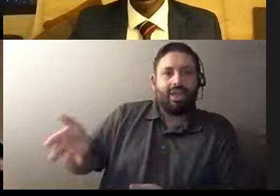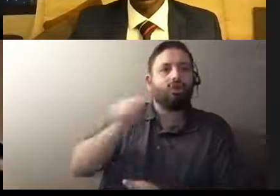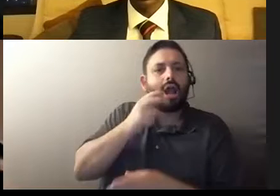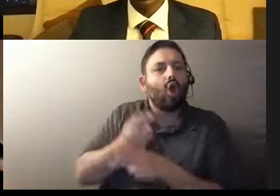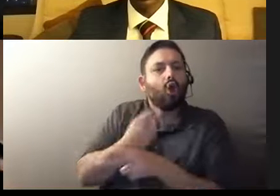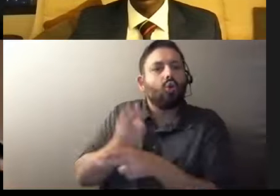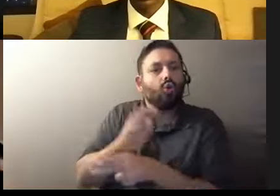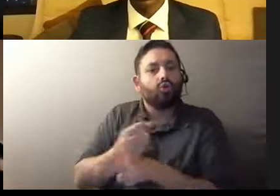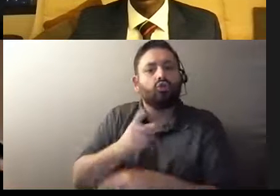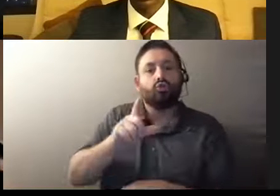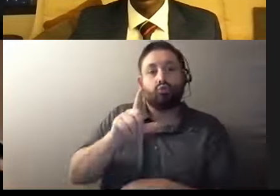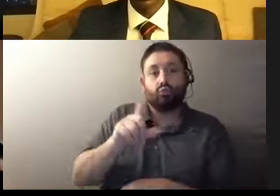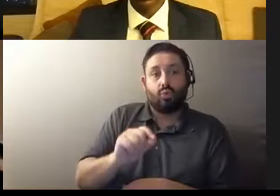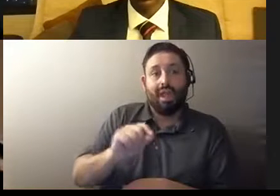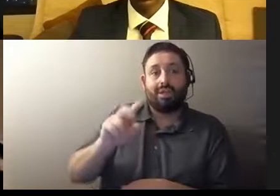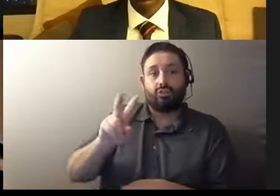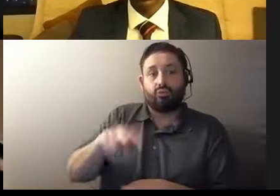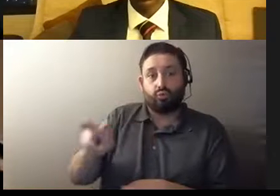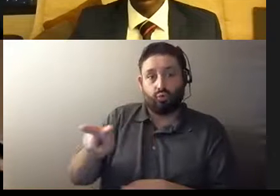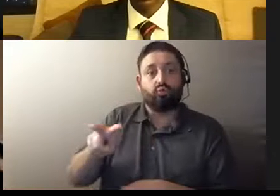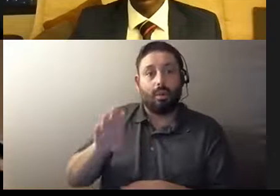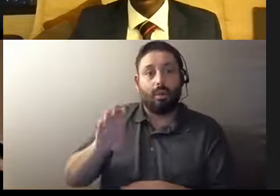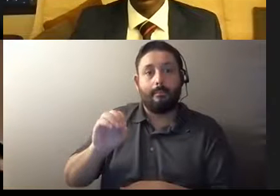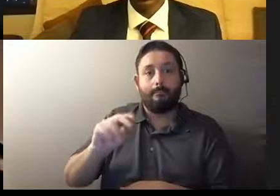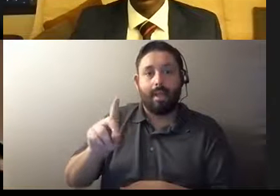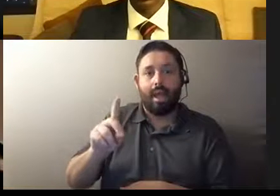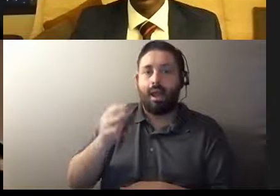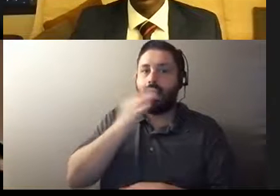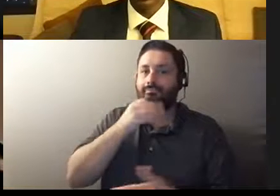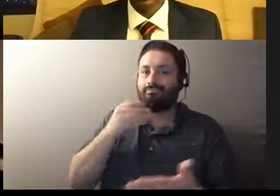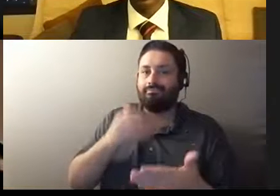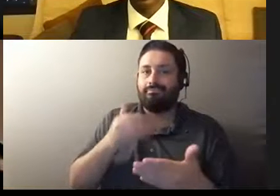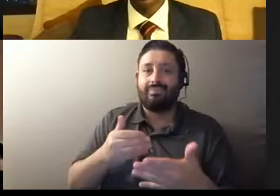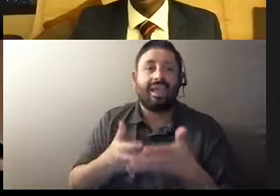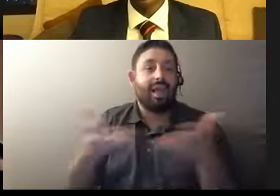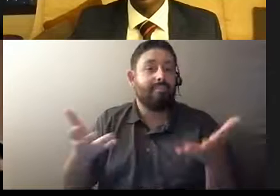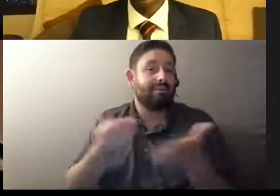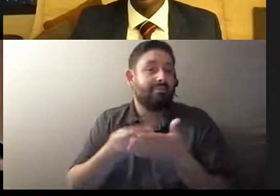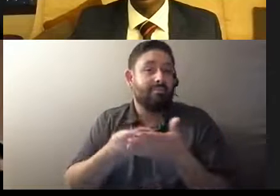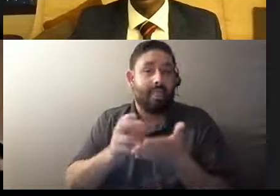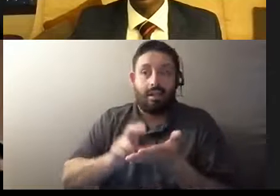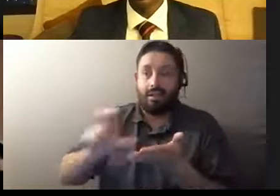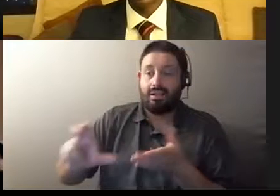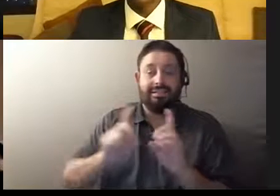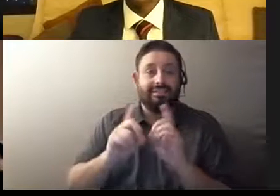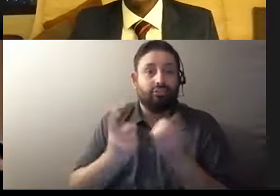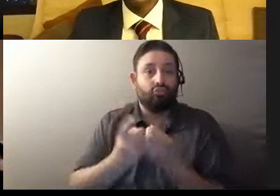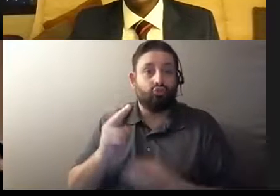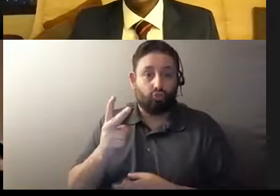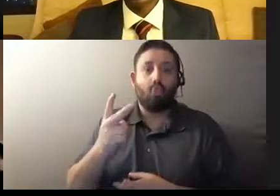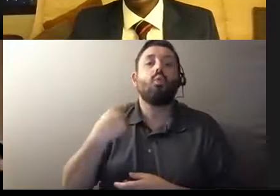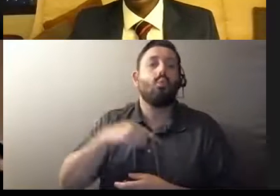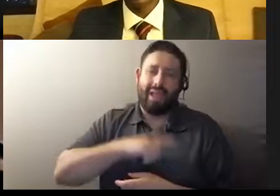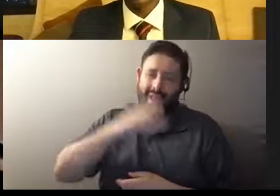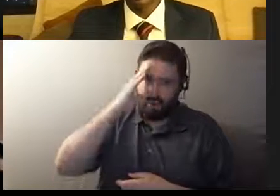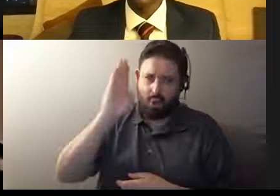used. 2022 bond coming up. We don't know how much money is going to be allotted to District 2, but we do know that we can use that